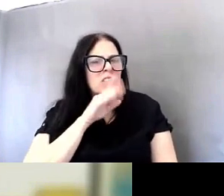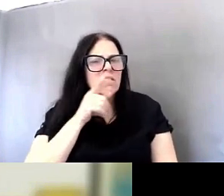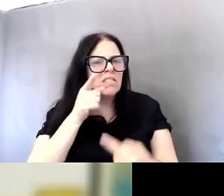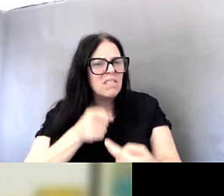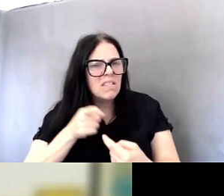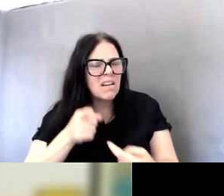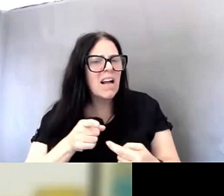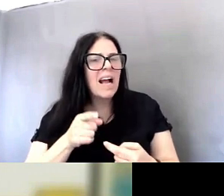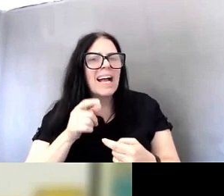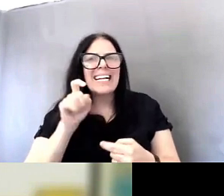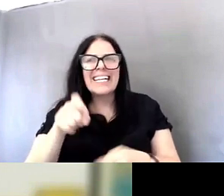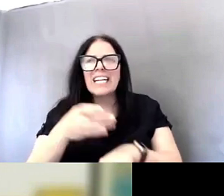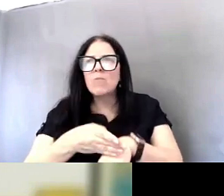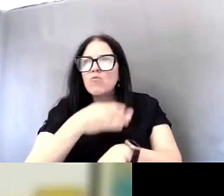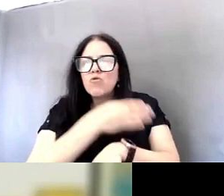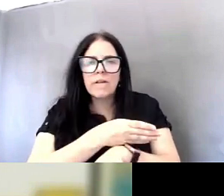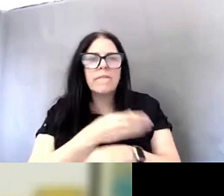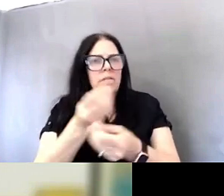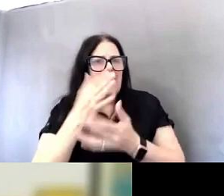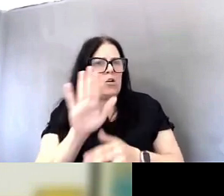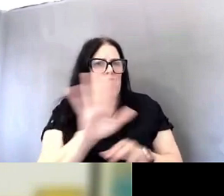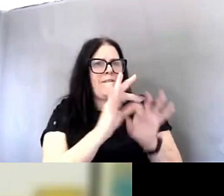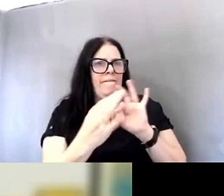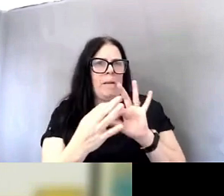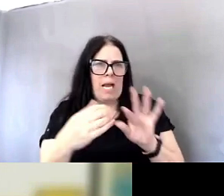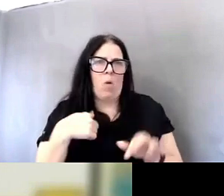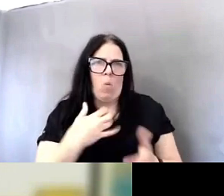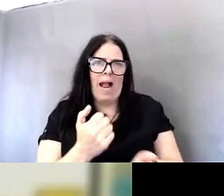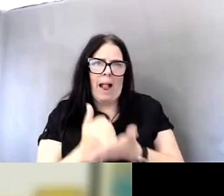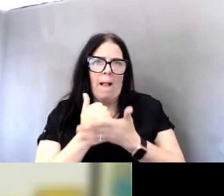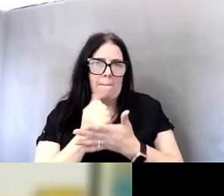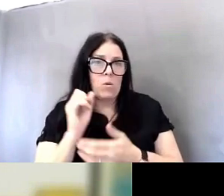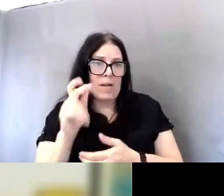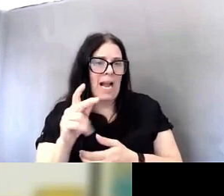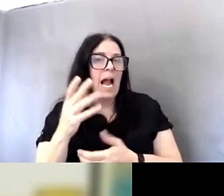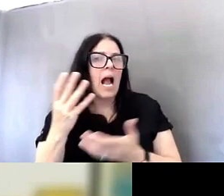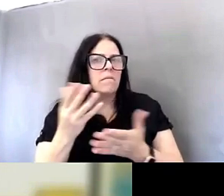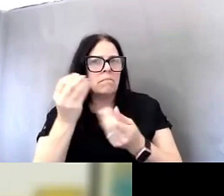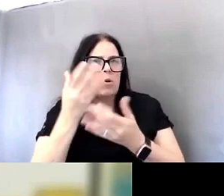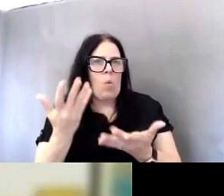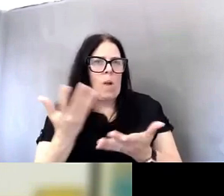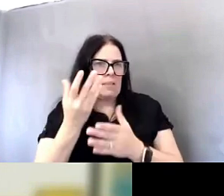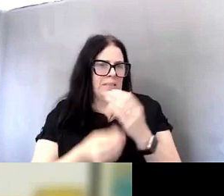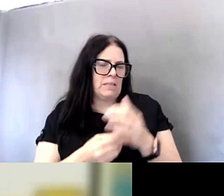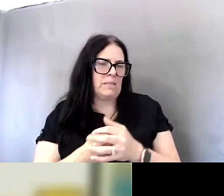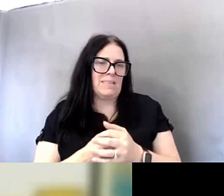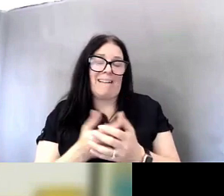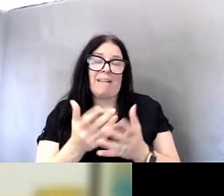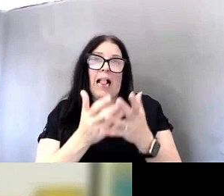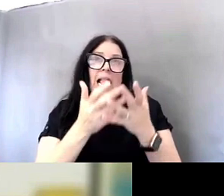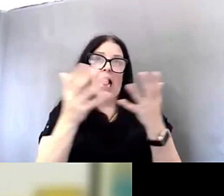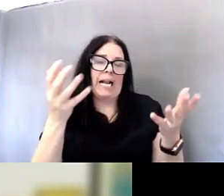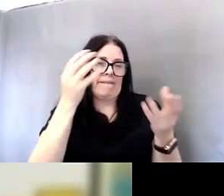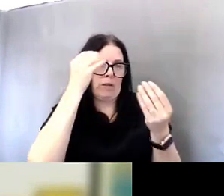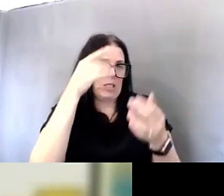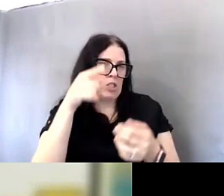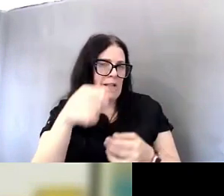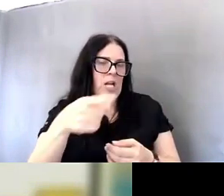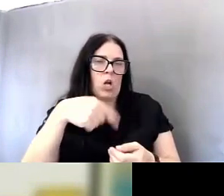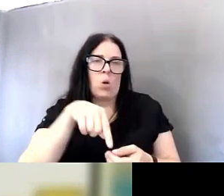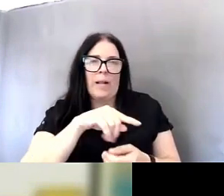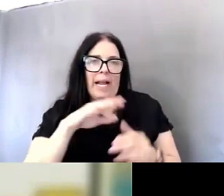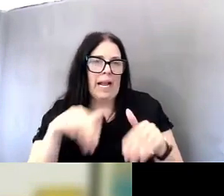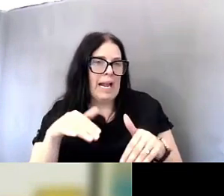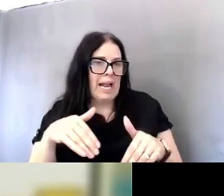improvements you may want to see to make the site a bit better, and then what's missing. There's lots of resources you may know about that we didn't have a chance to